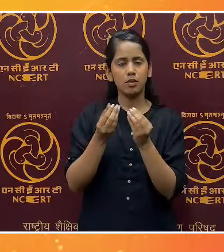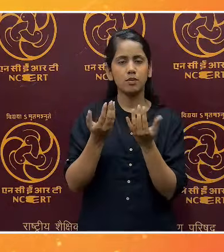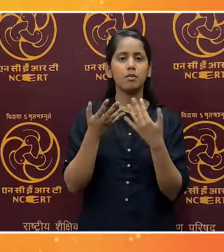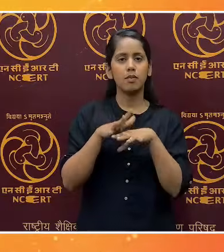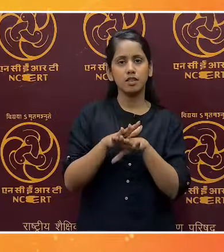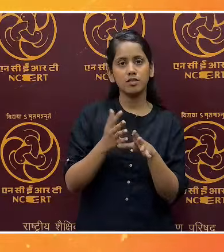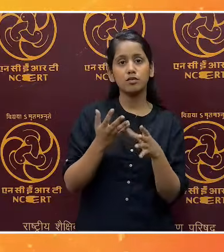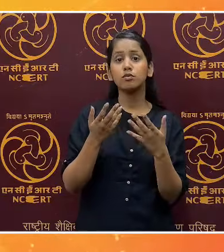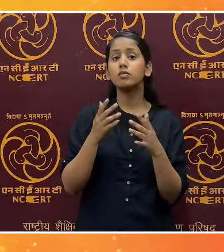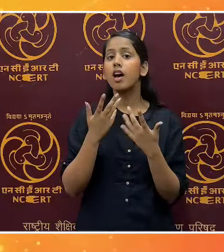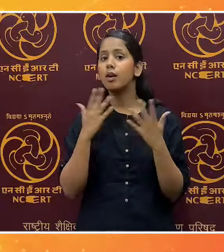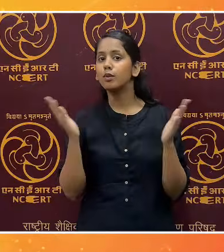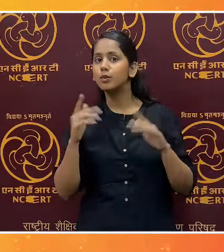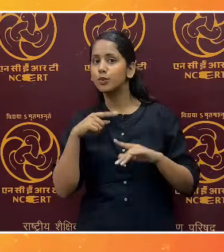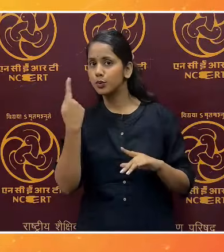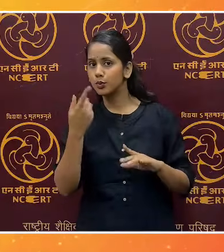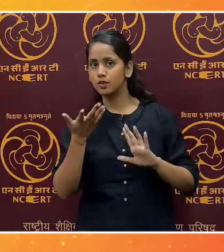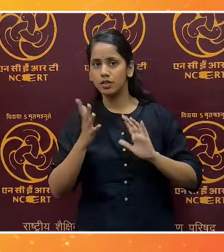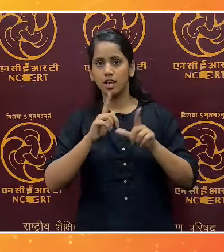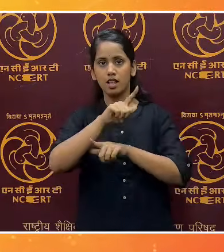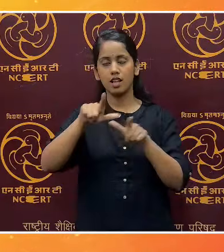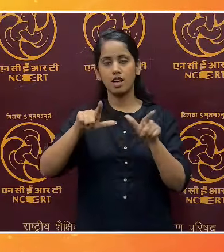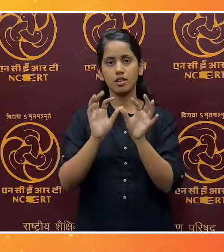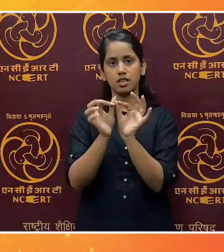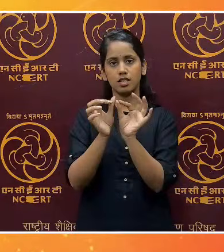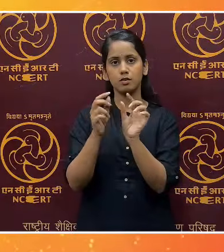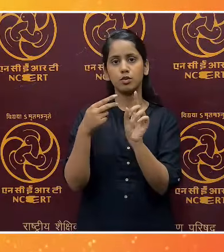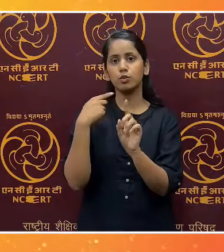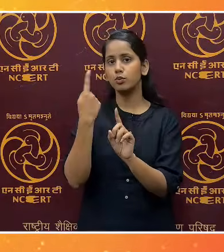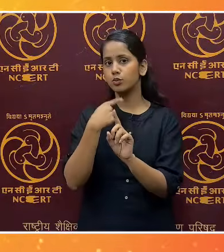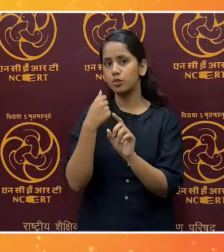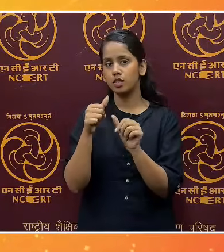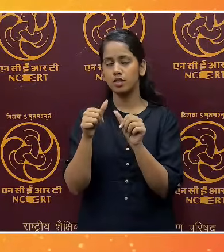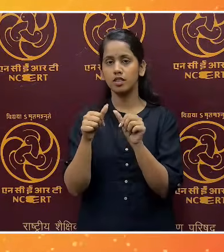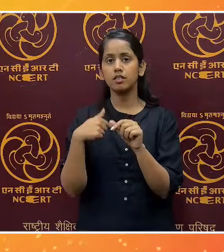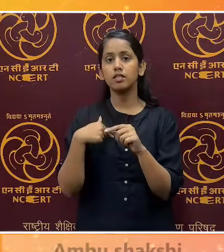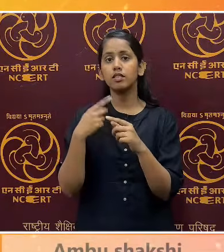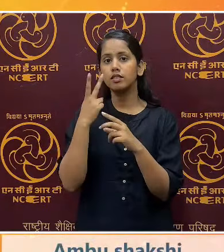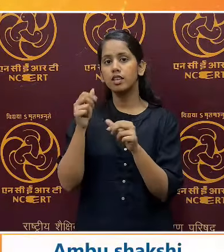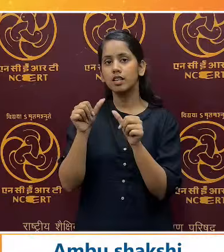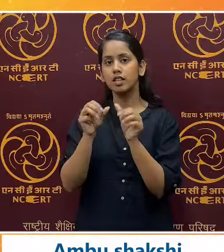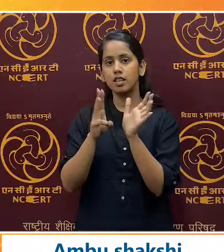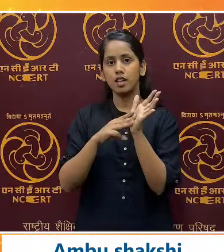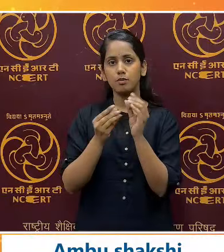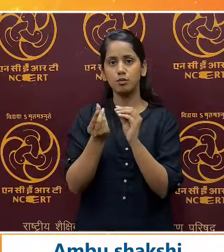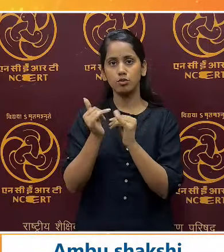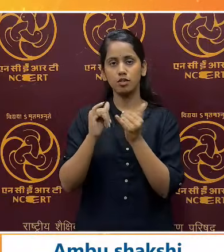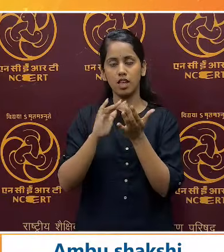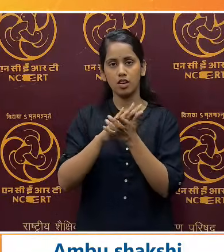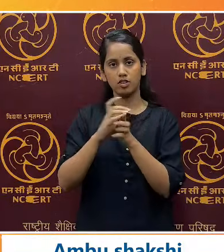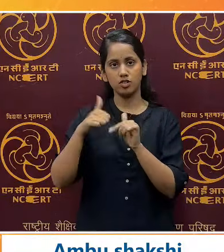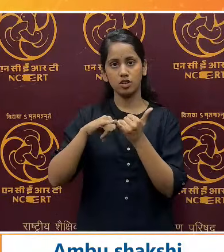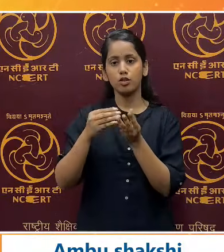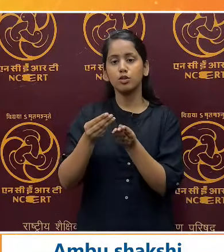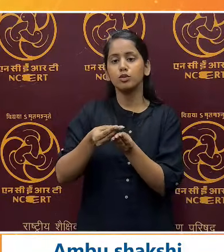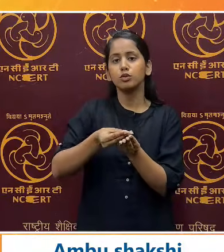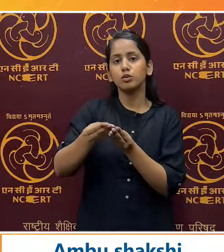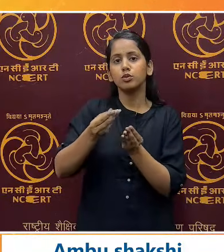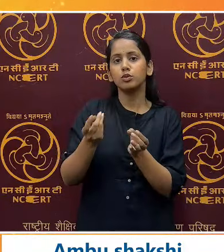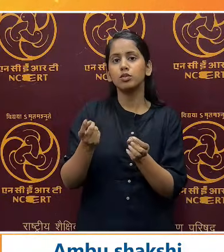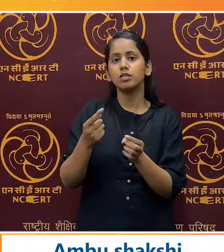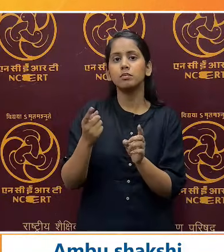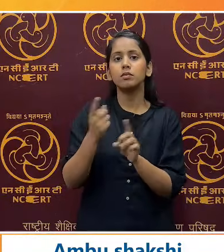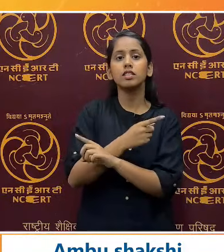and inclusive, we are joined by our Indian Sign Language interpreters. Right now, you're watching on screen Miss Ambush Sakshi and she will